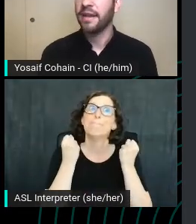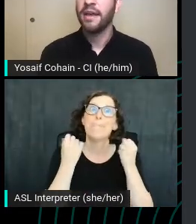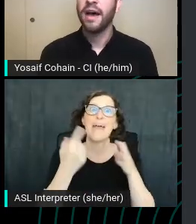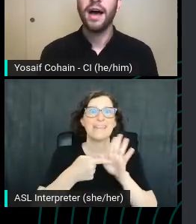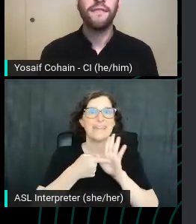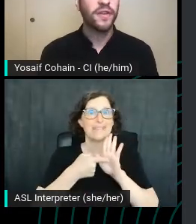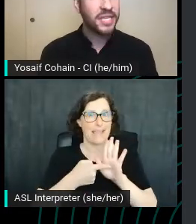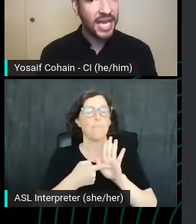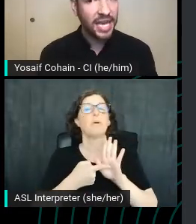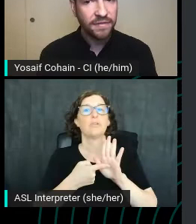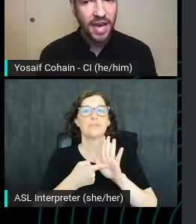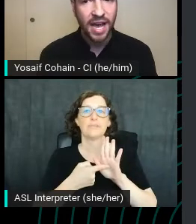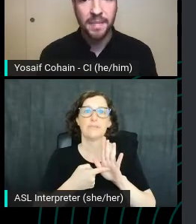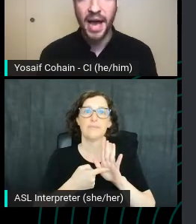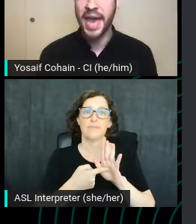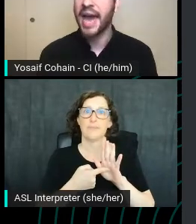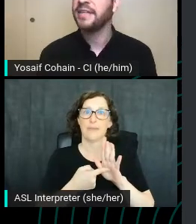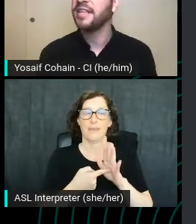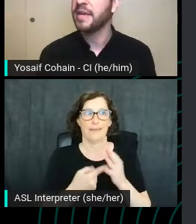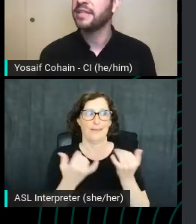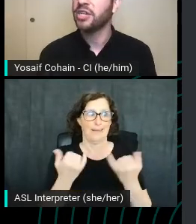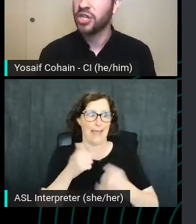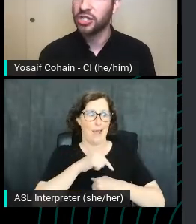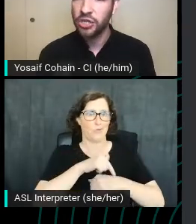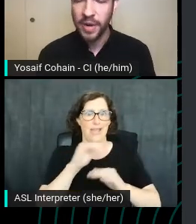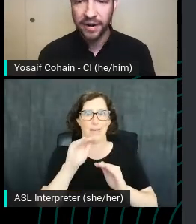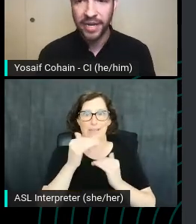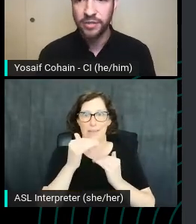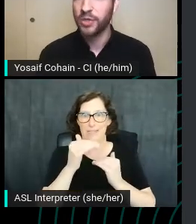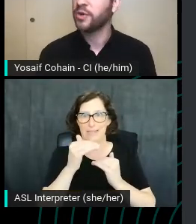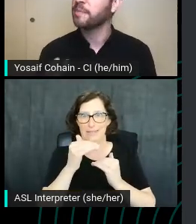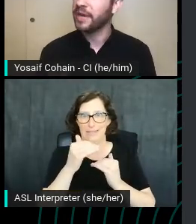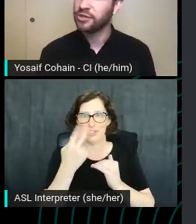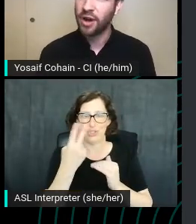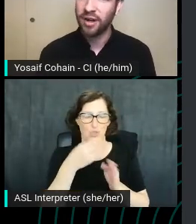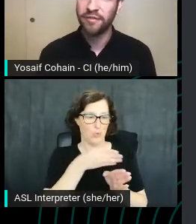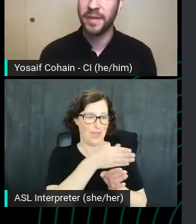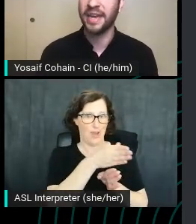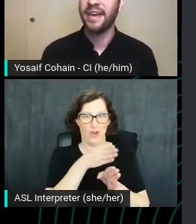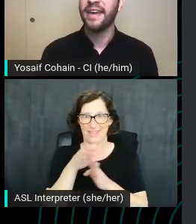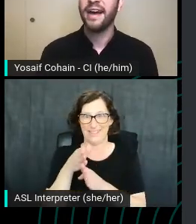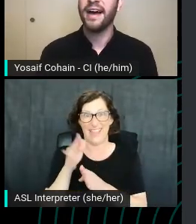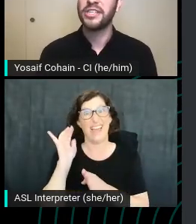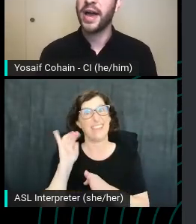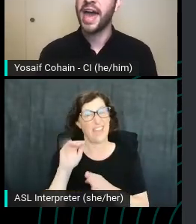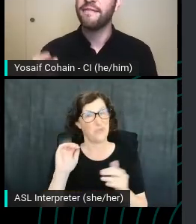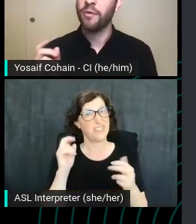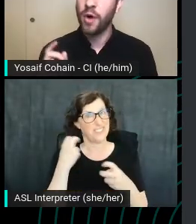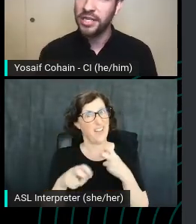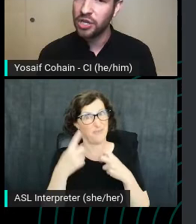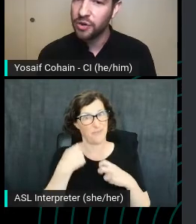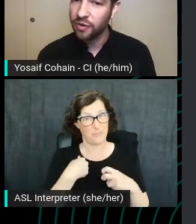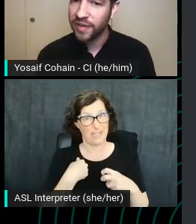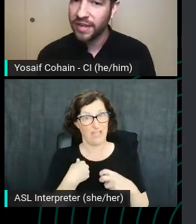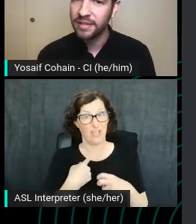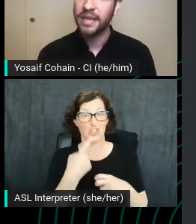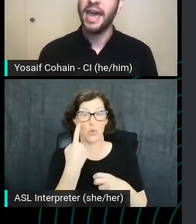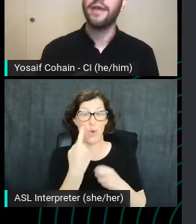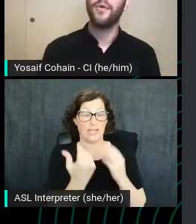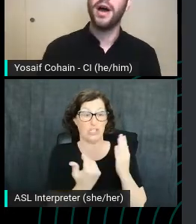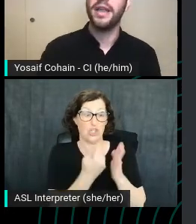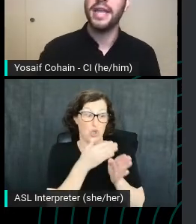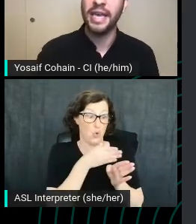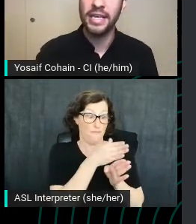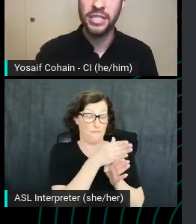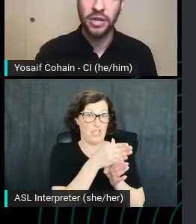look at. For the sake of time, I had to limit it to just 2 areas, which was a big struggle for me. So I have one is a newer field